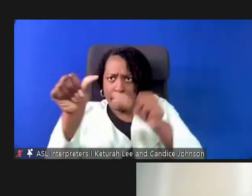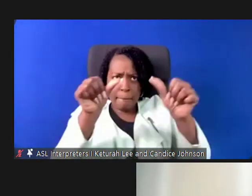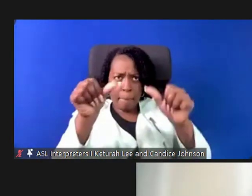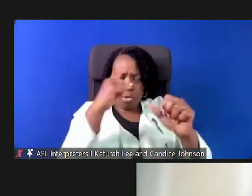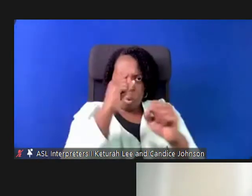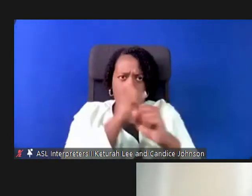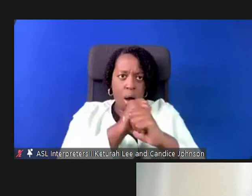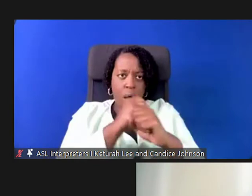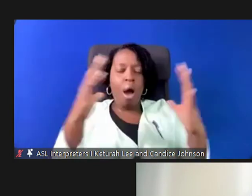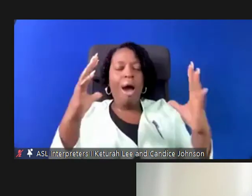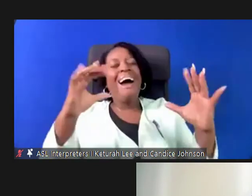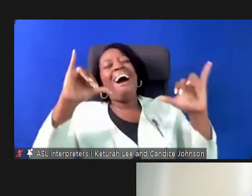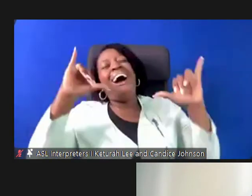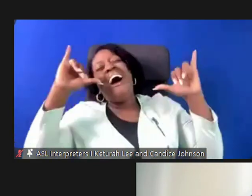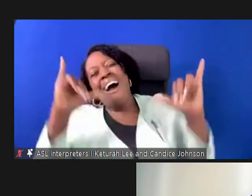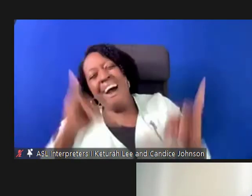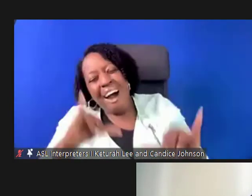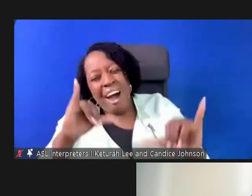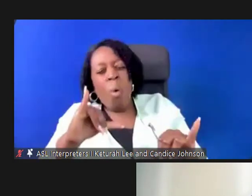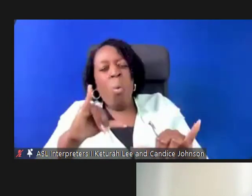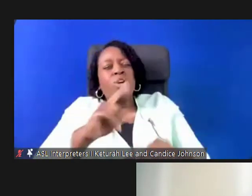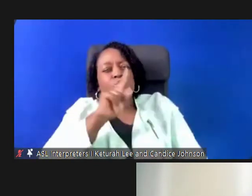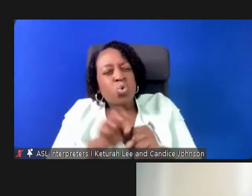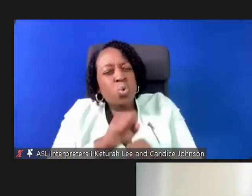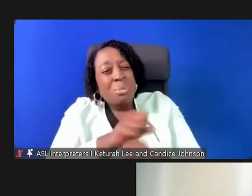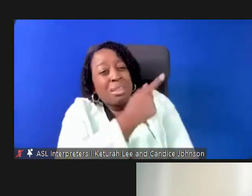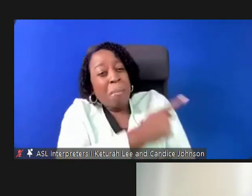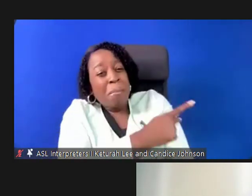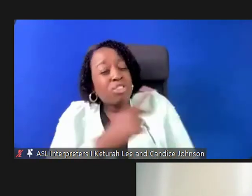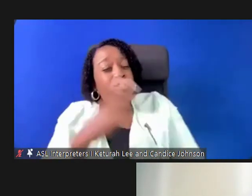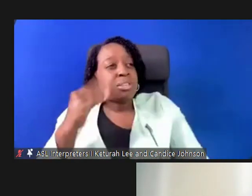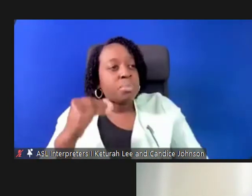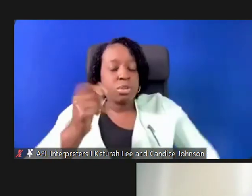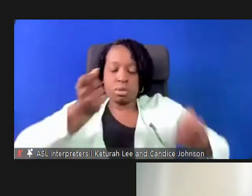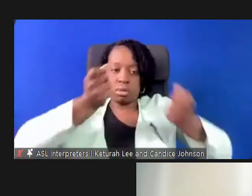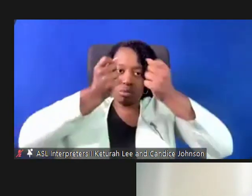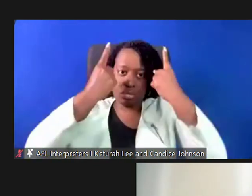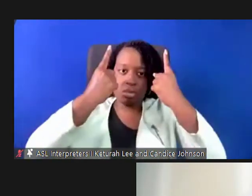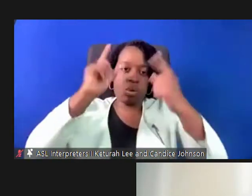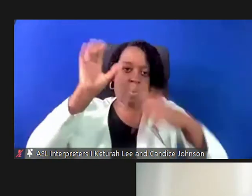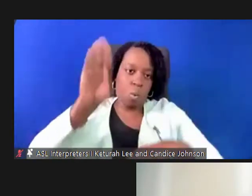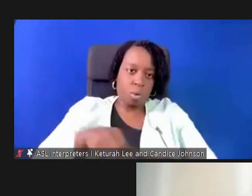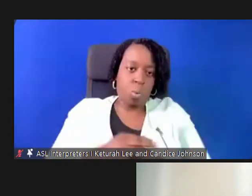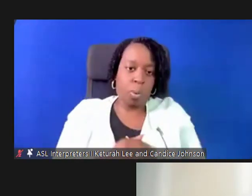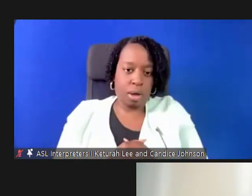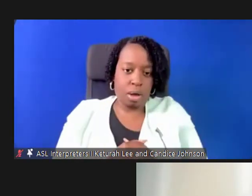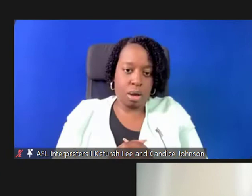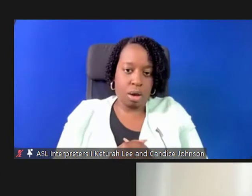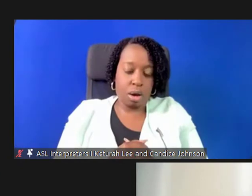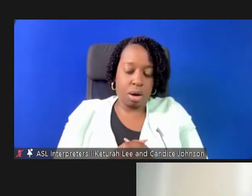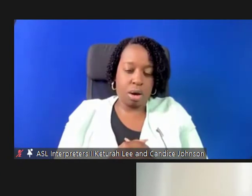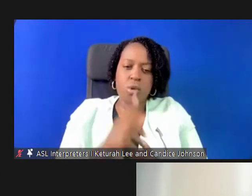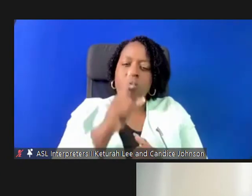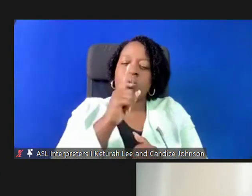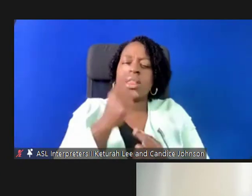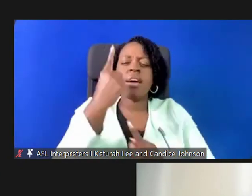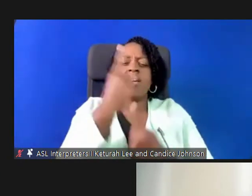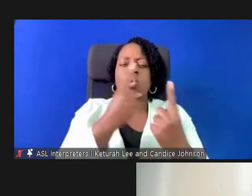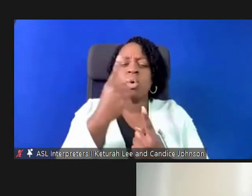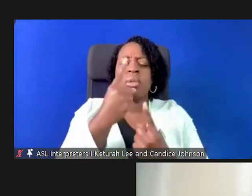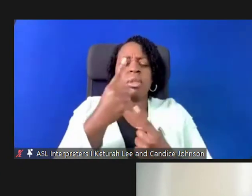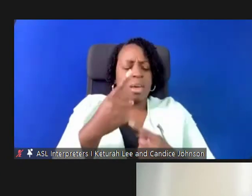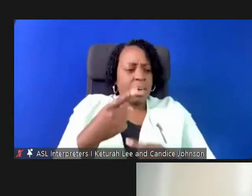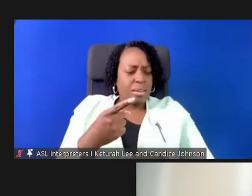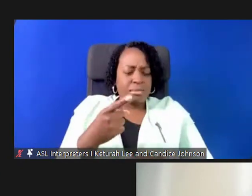resources, what opportunities do we have to explore what this person has to bring from a